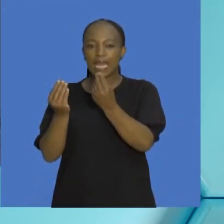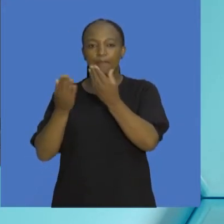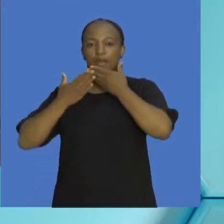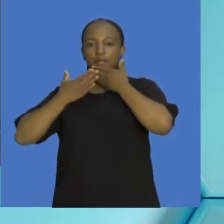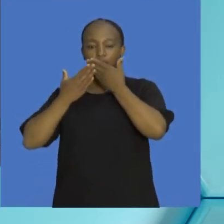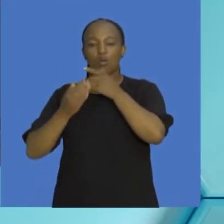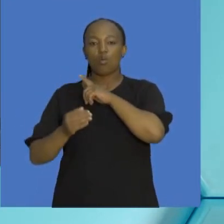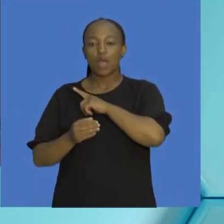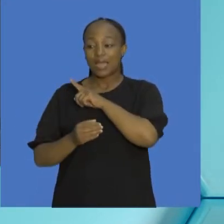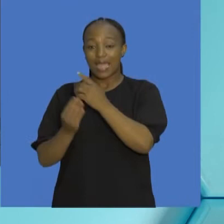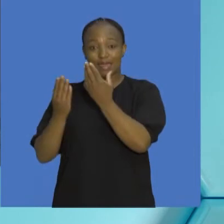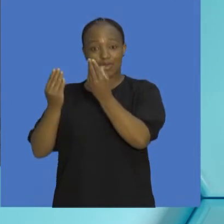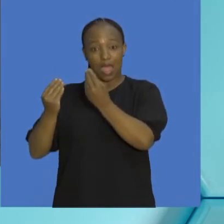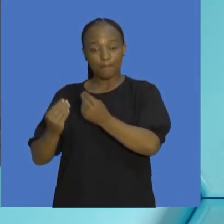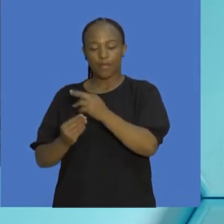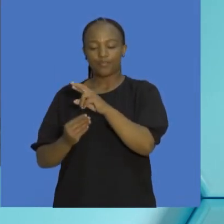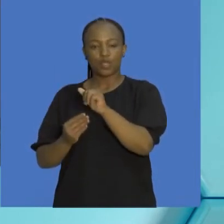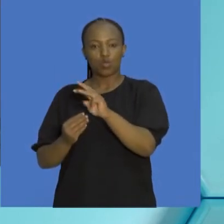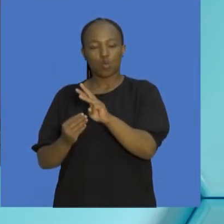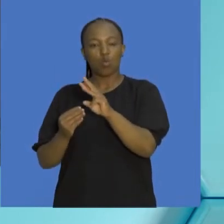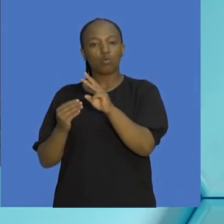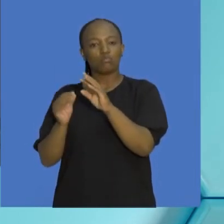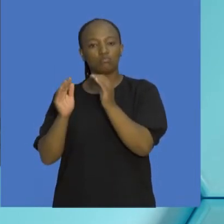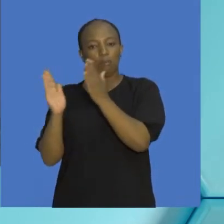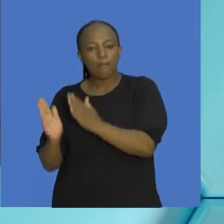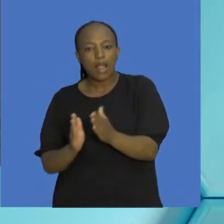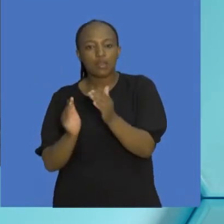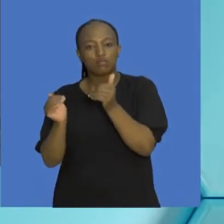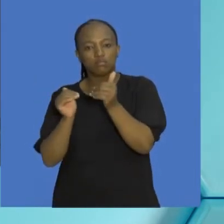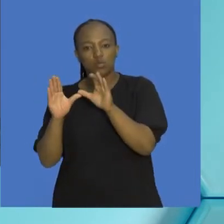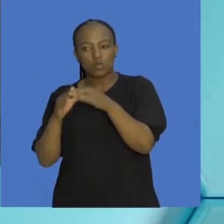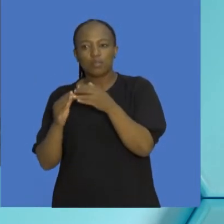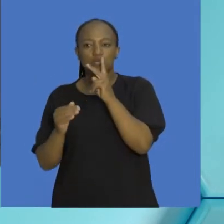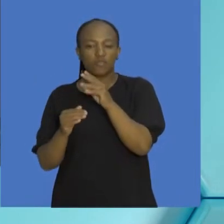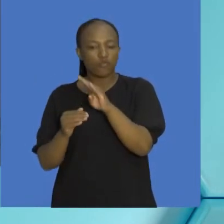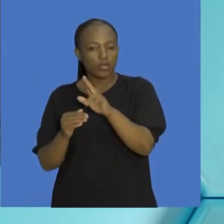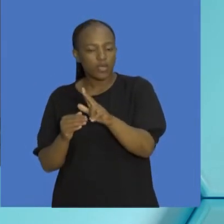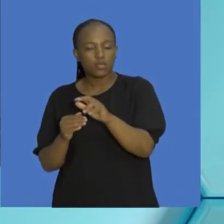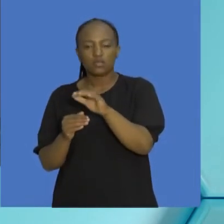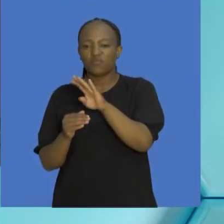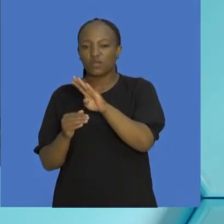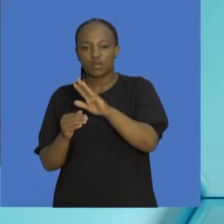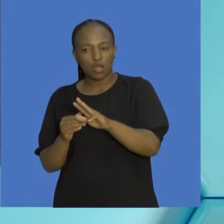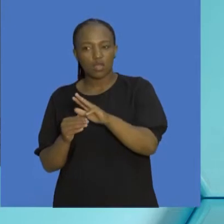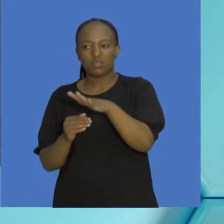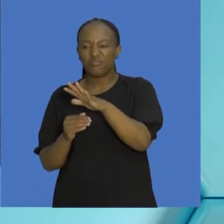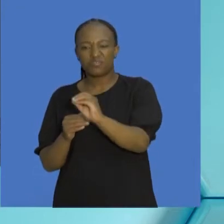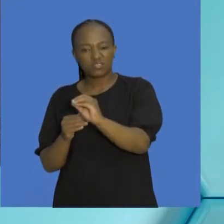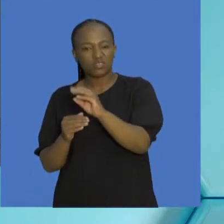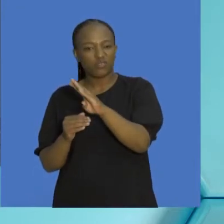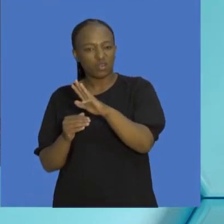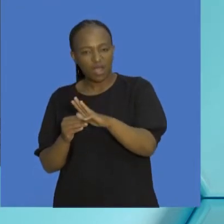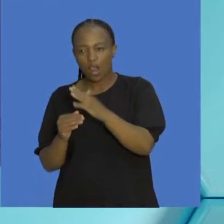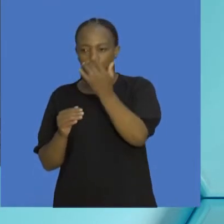raw data like this? This is raw data because the data is not grouped. I can see the actual 48, 49, 52,